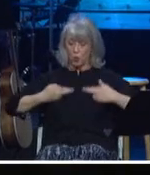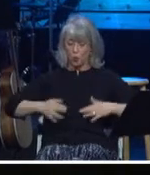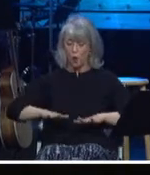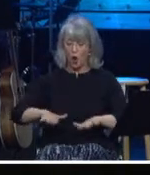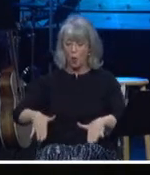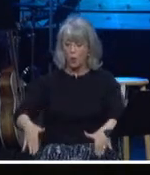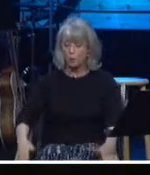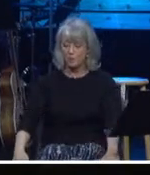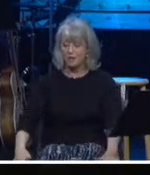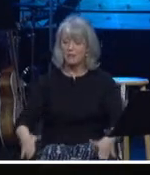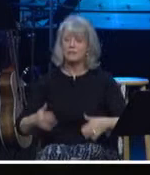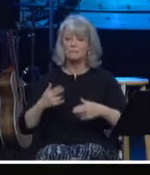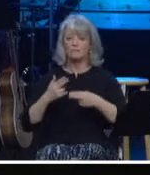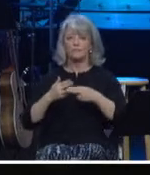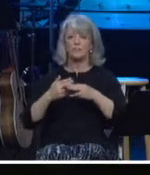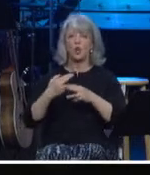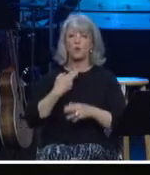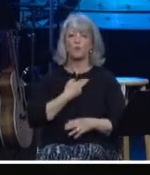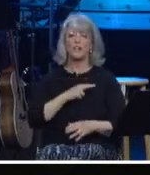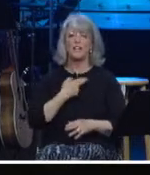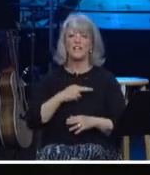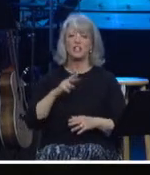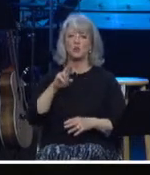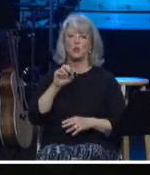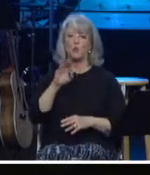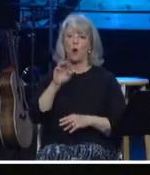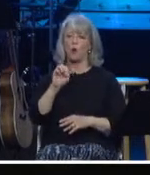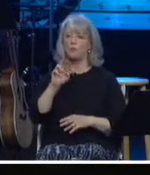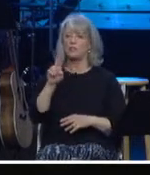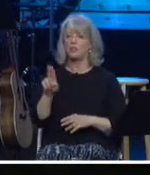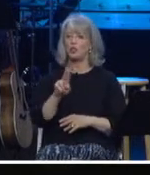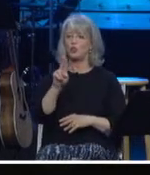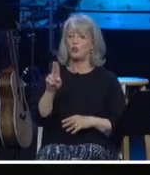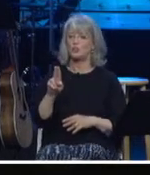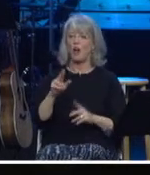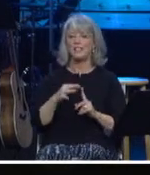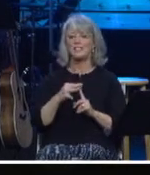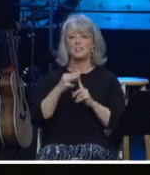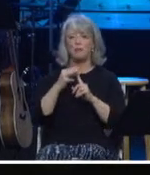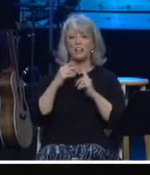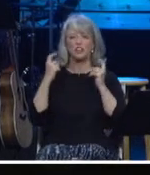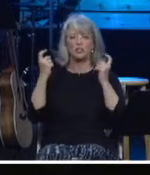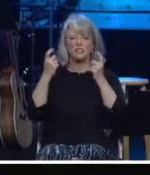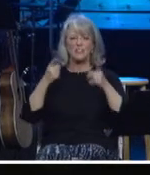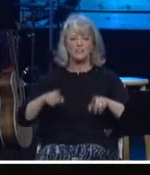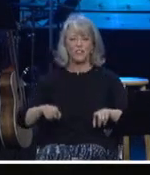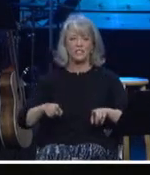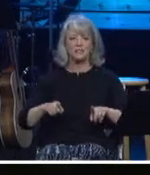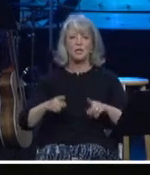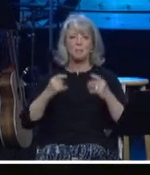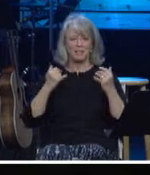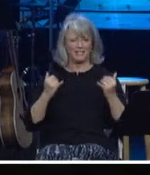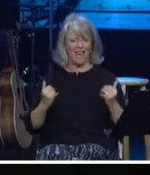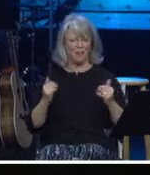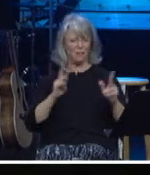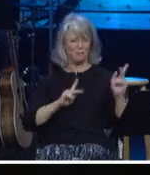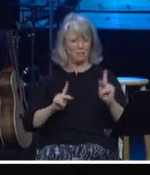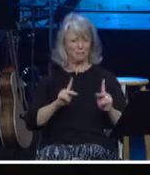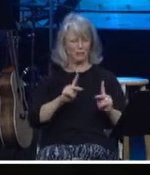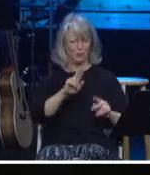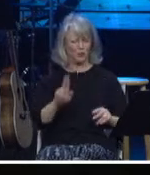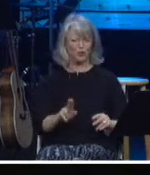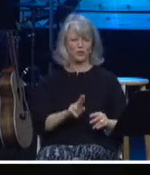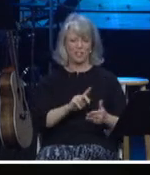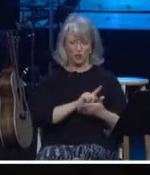robes. They're normally worn on special occasions by the religious leaders. Here, they're wearing them out throughout the week. They're wearing them in